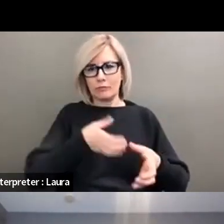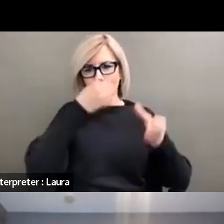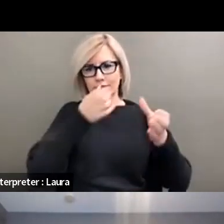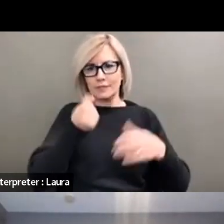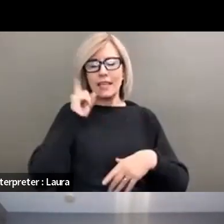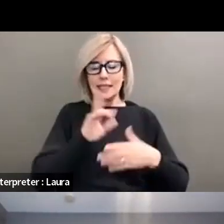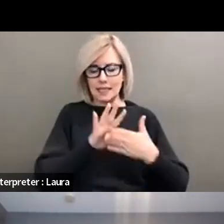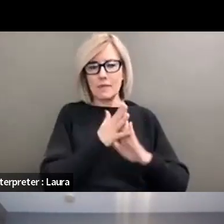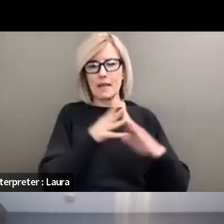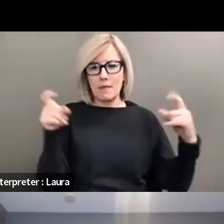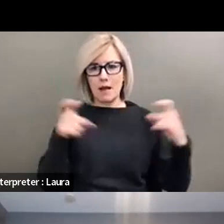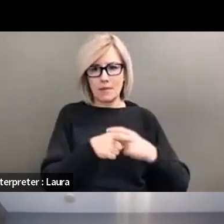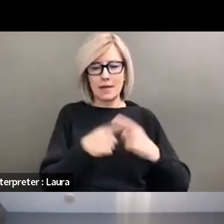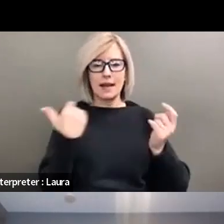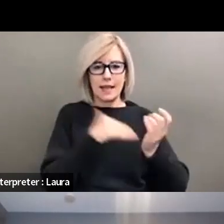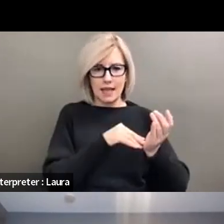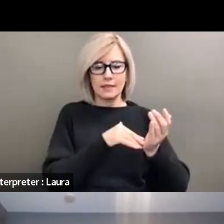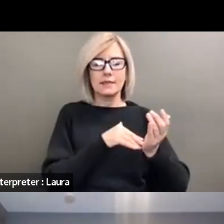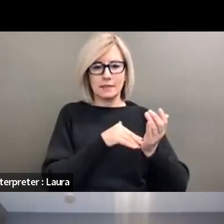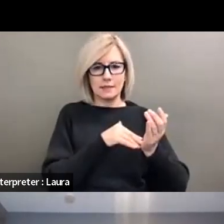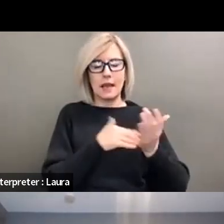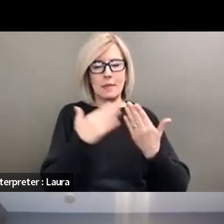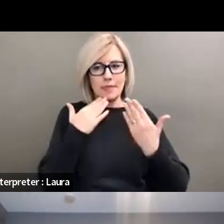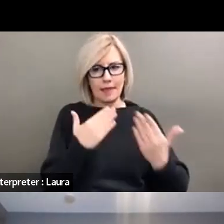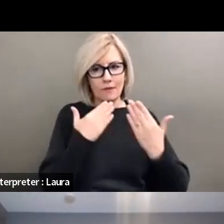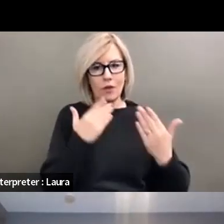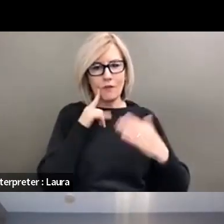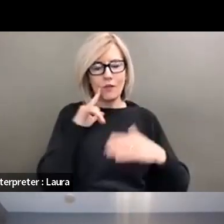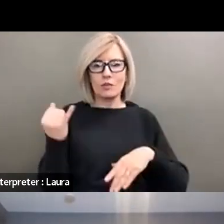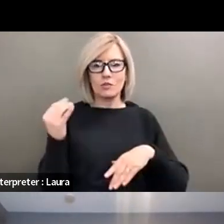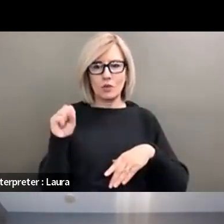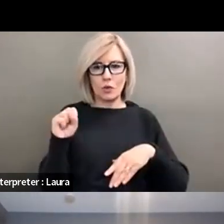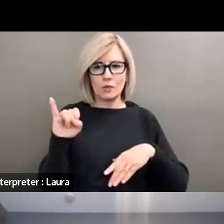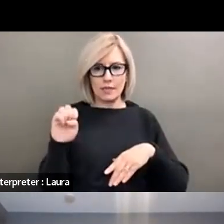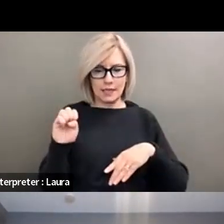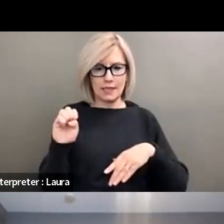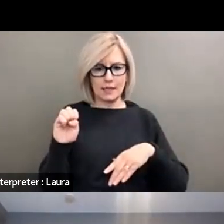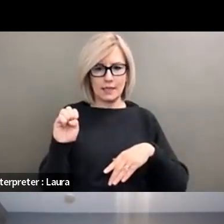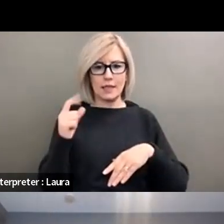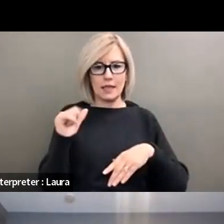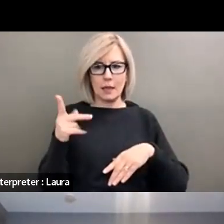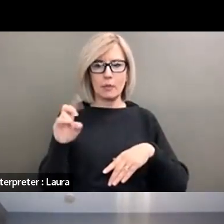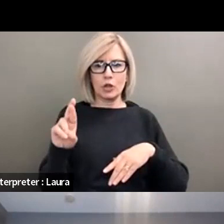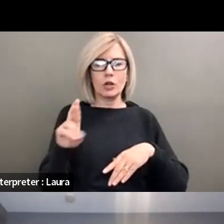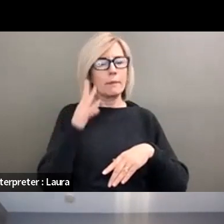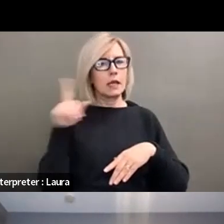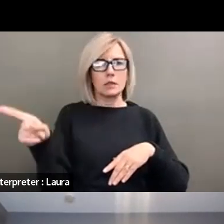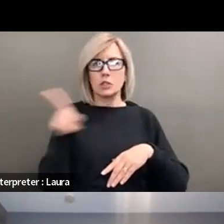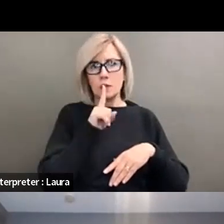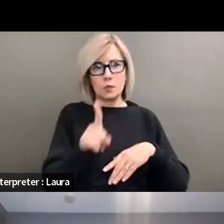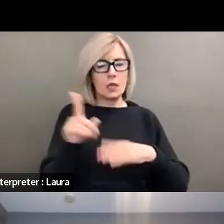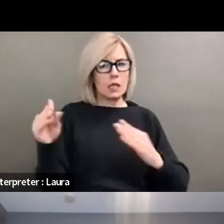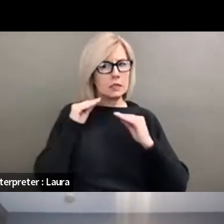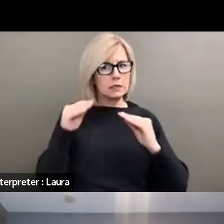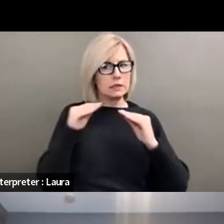get complicated, and I'm thankful for Josie Gittler at because she's really educated me on